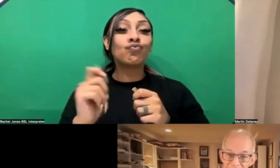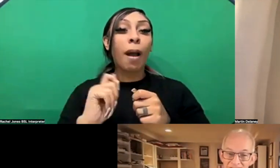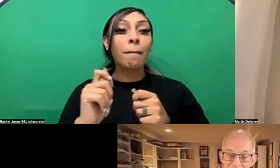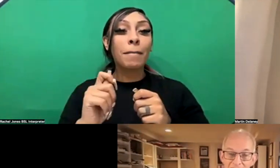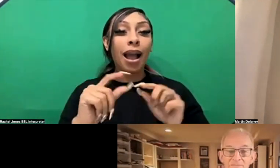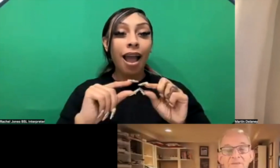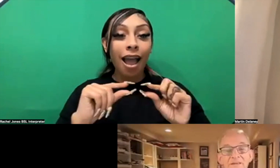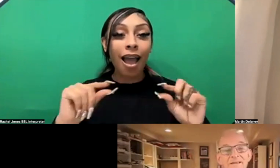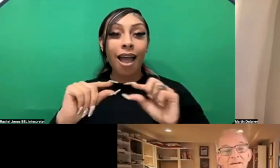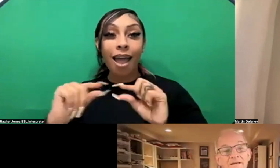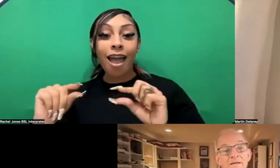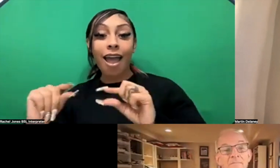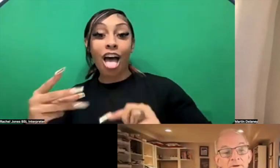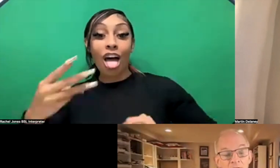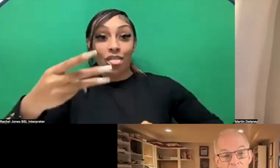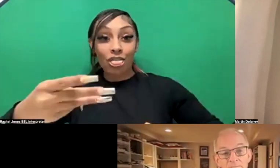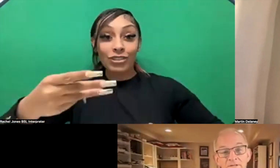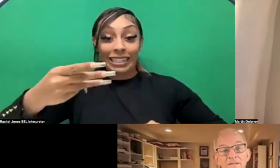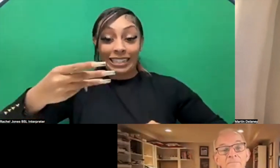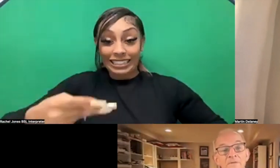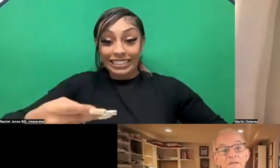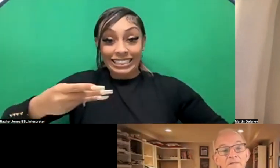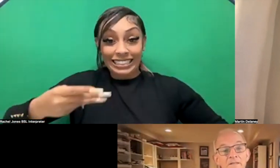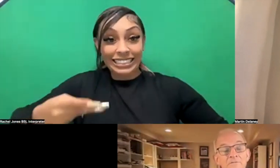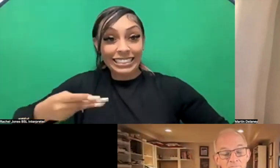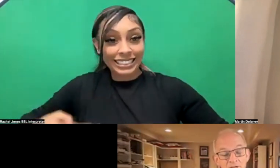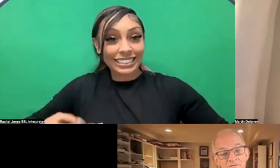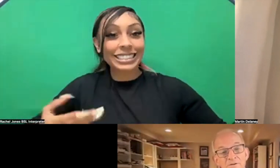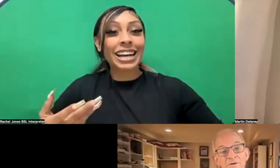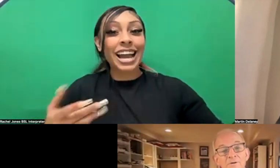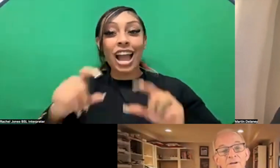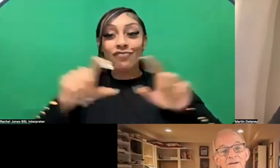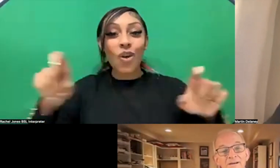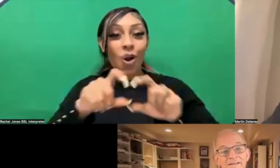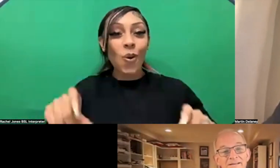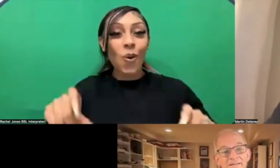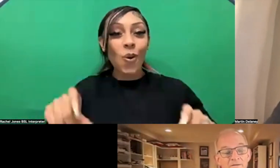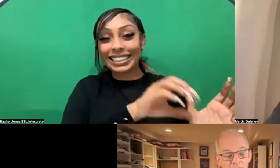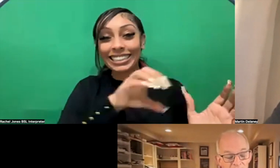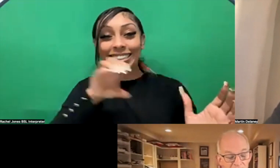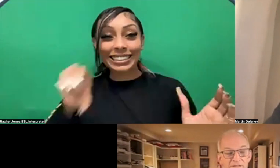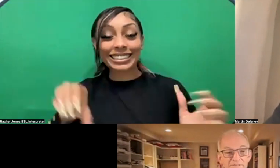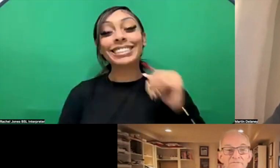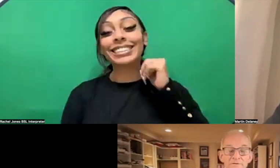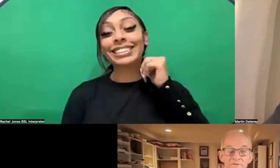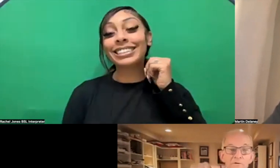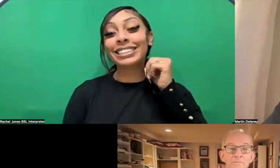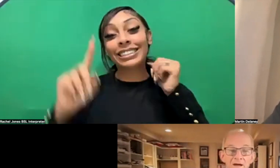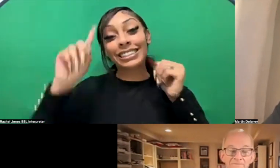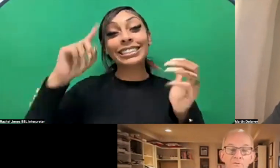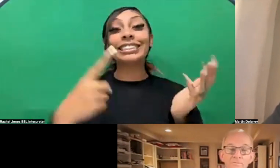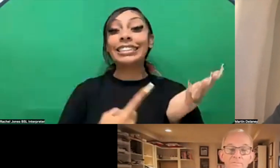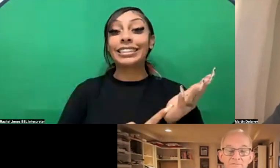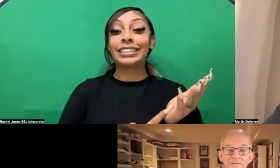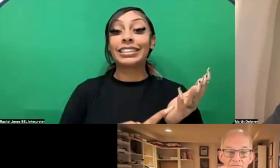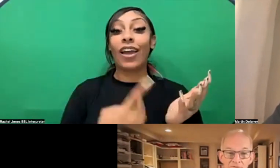6 each. But ultimately, in the LinnDrum MIDI Studio, the decision for the